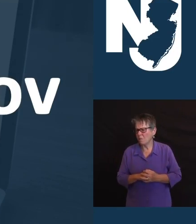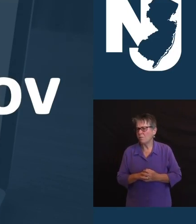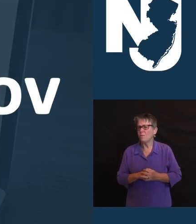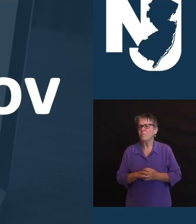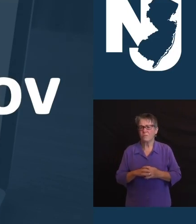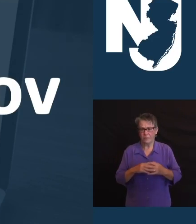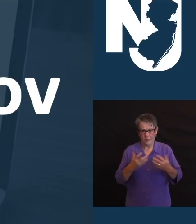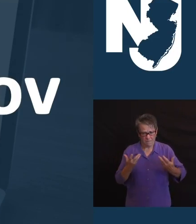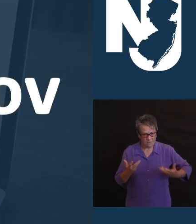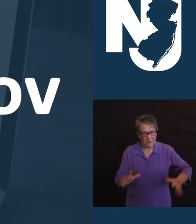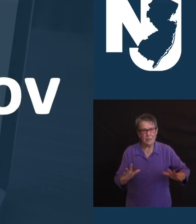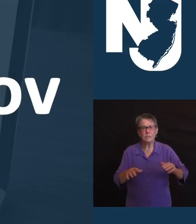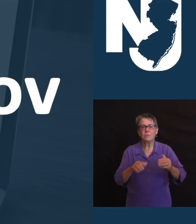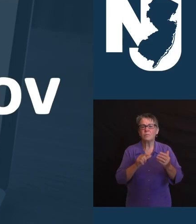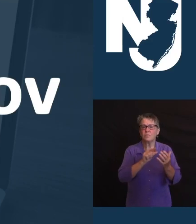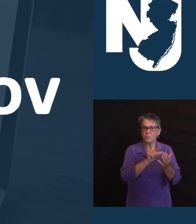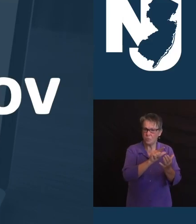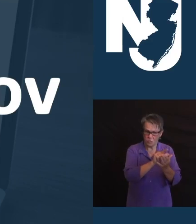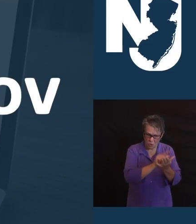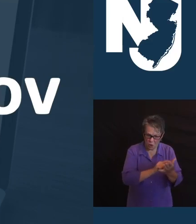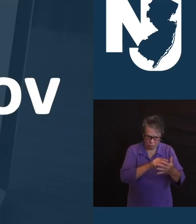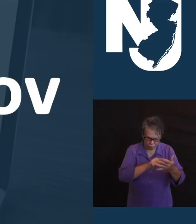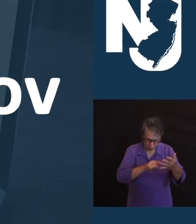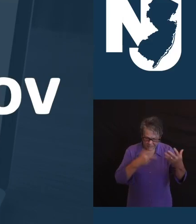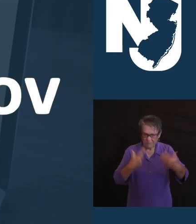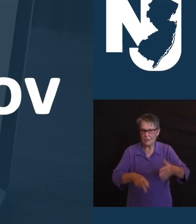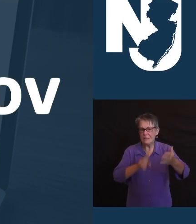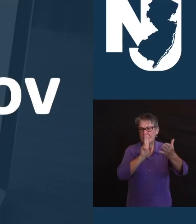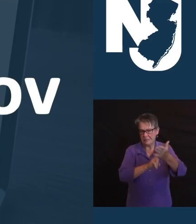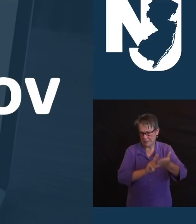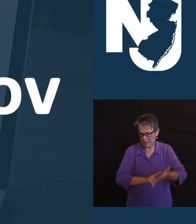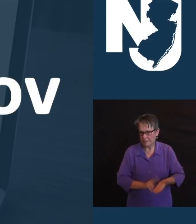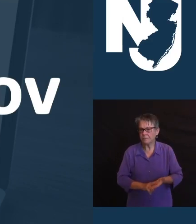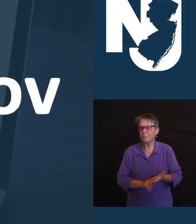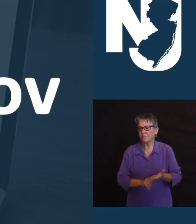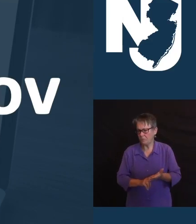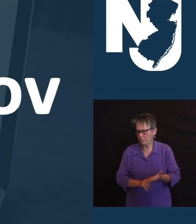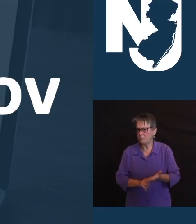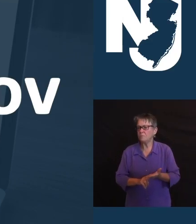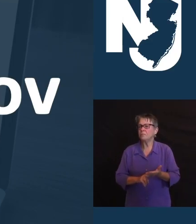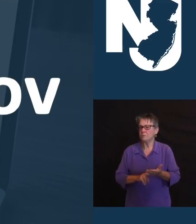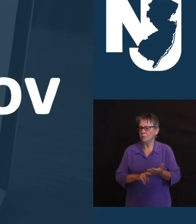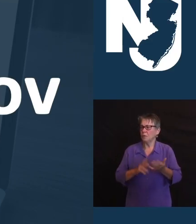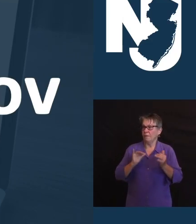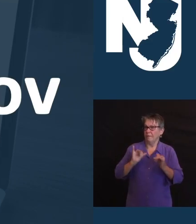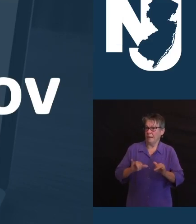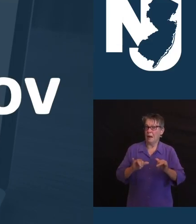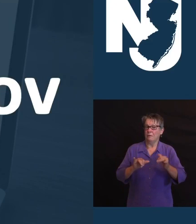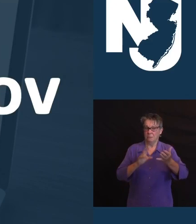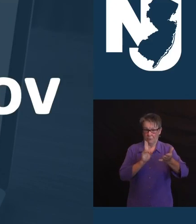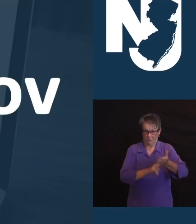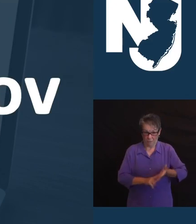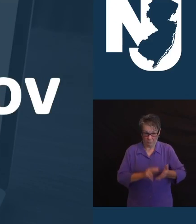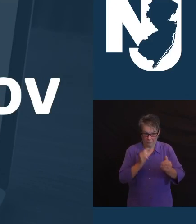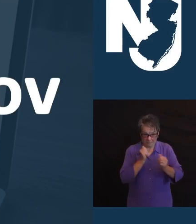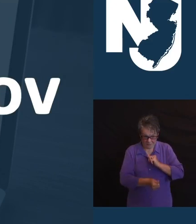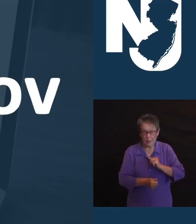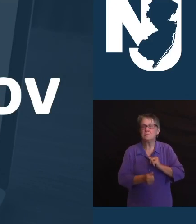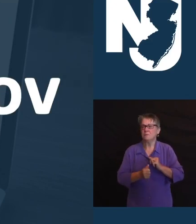is properly honored once their days in uniform are over, whether that be in providing educational and job